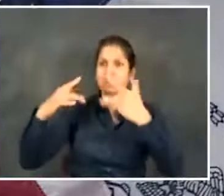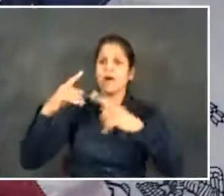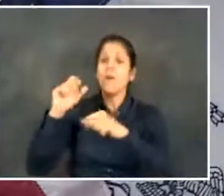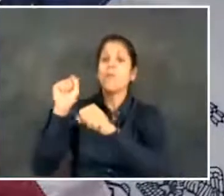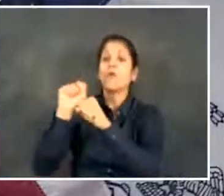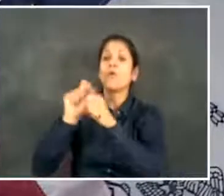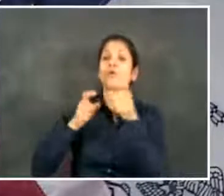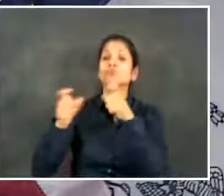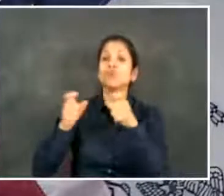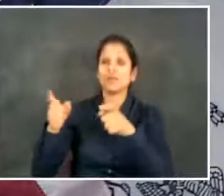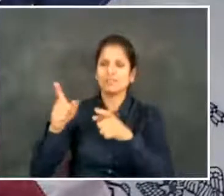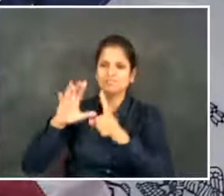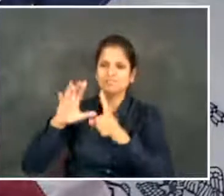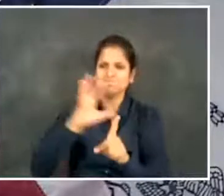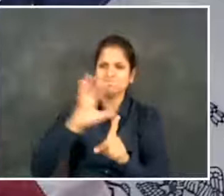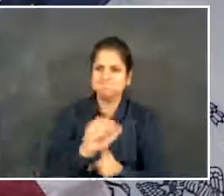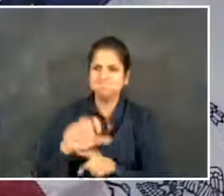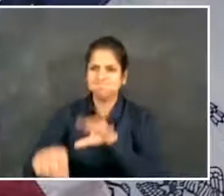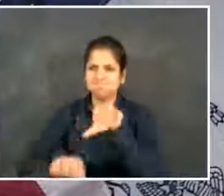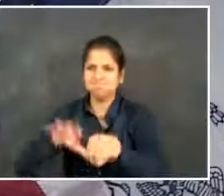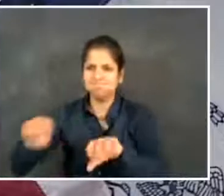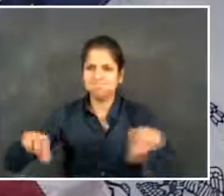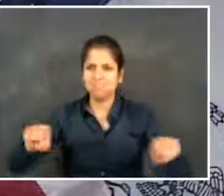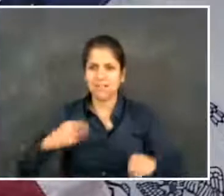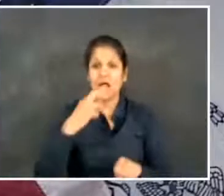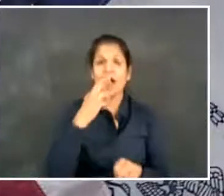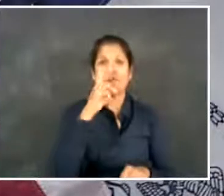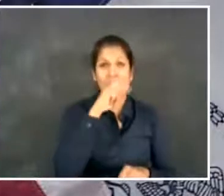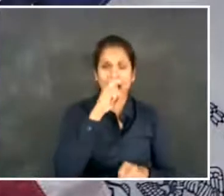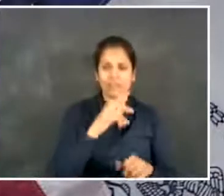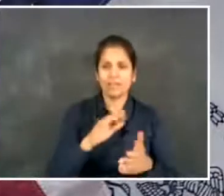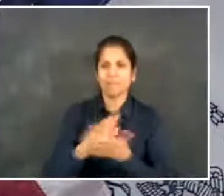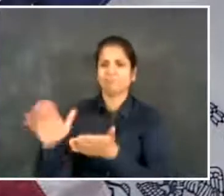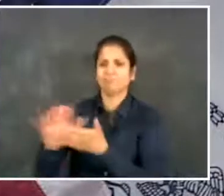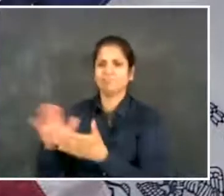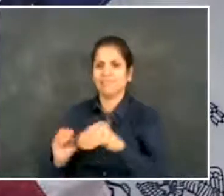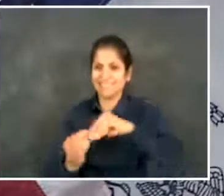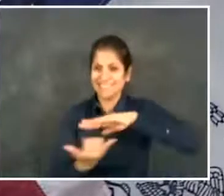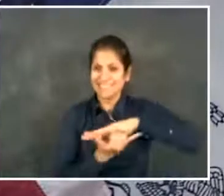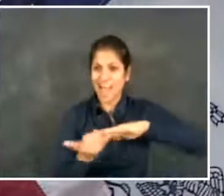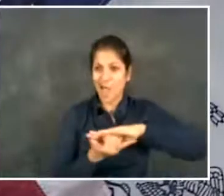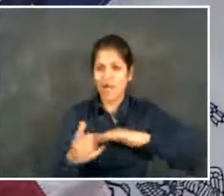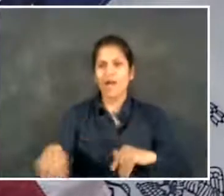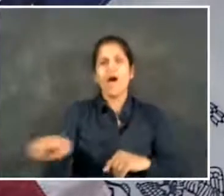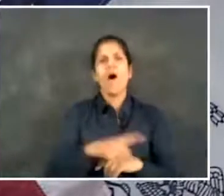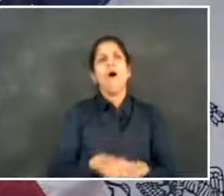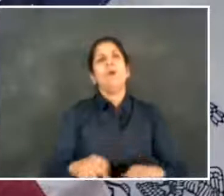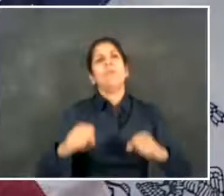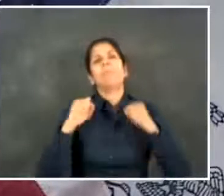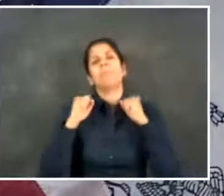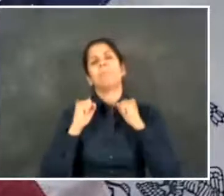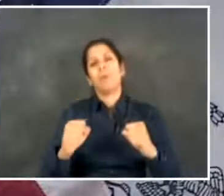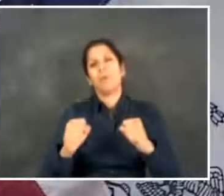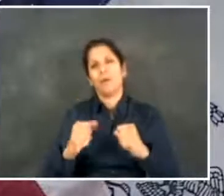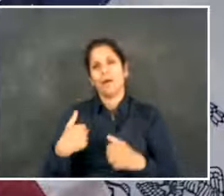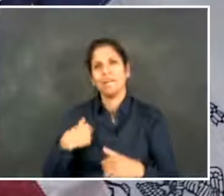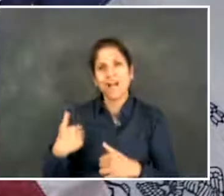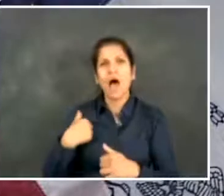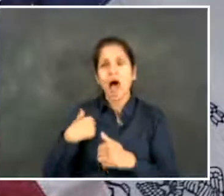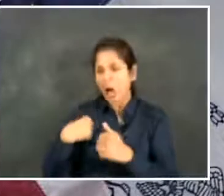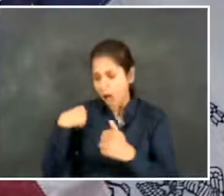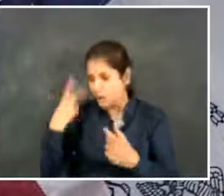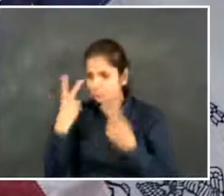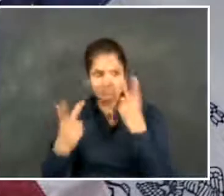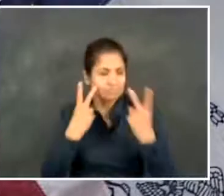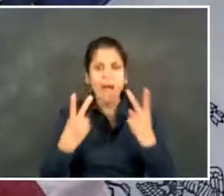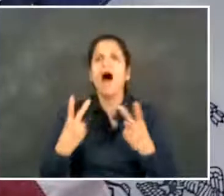our story, and we've heard from our listeners about that as well. So thank you very much. Thank you. Well, Juliet, thank you for raising